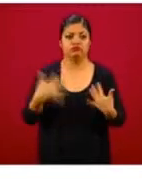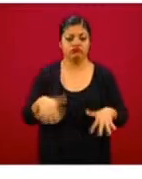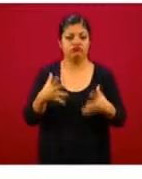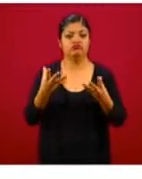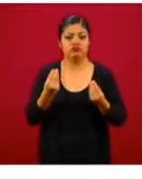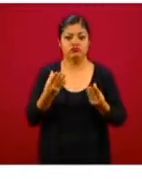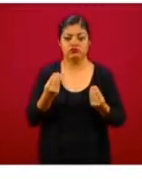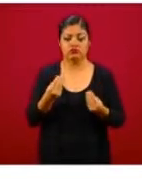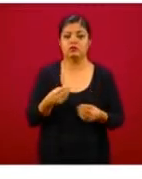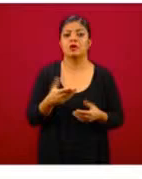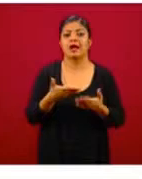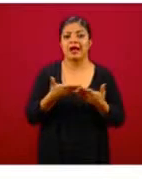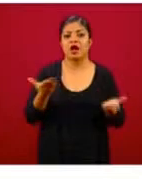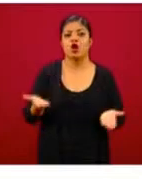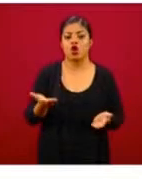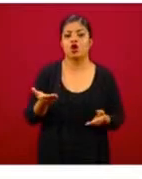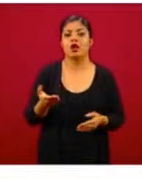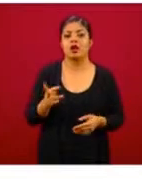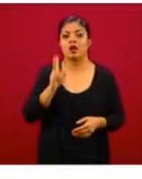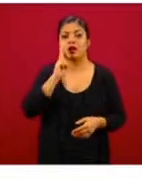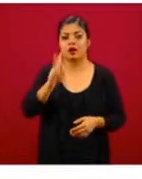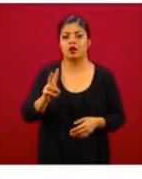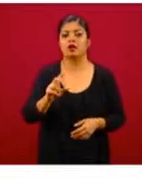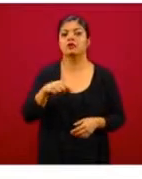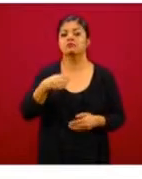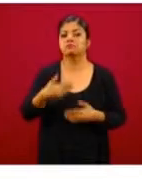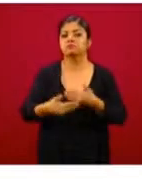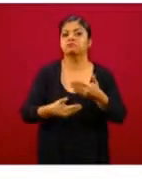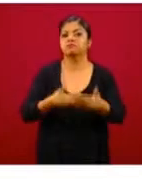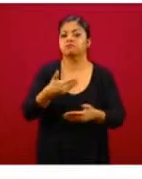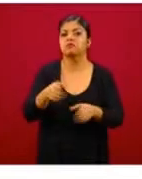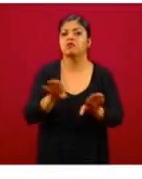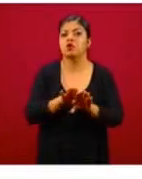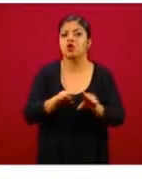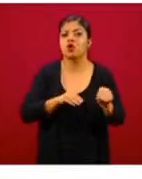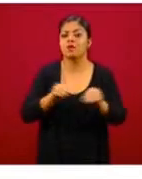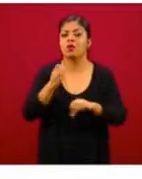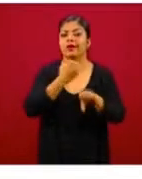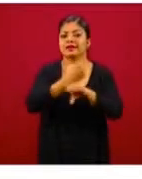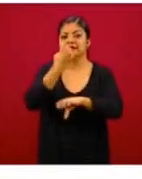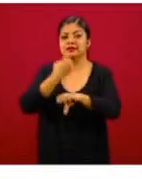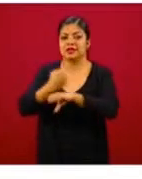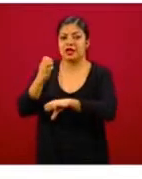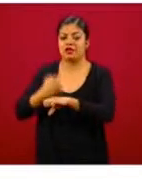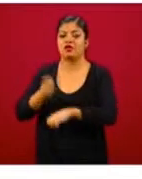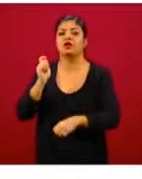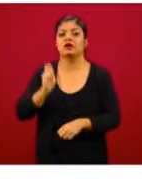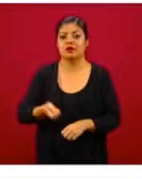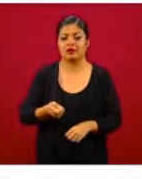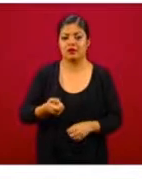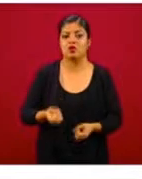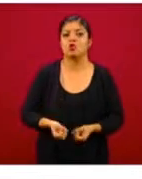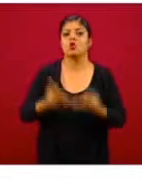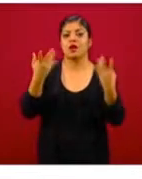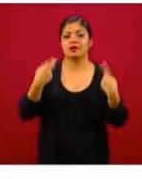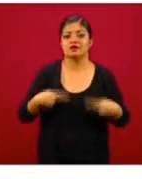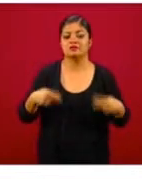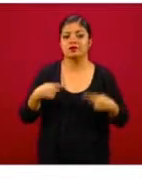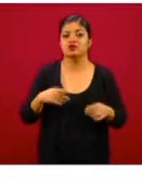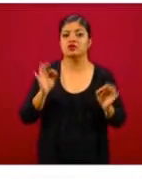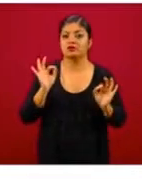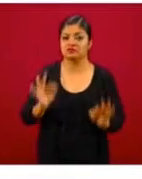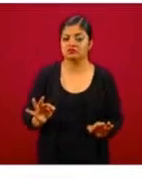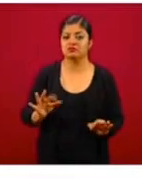state, Mexico City having topped that amount. And we're going to see how in the next few days,